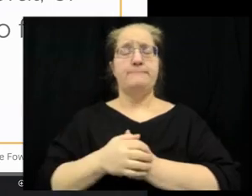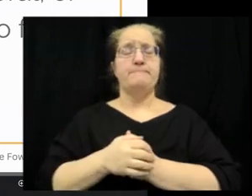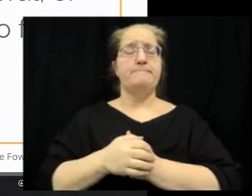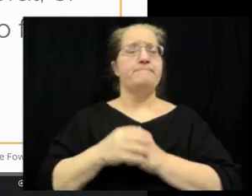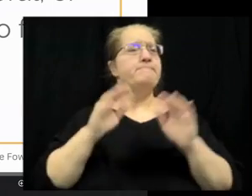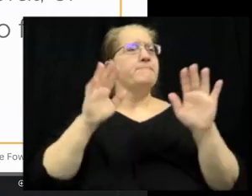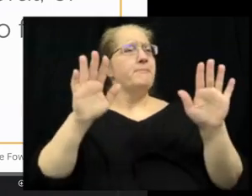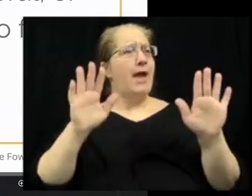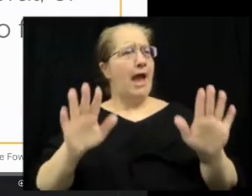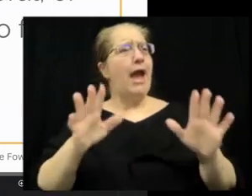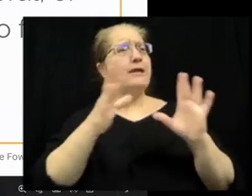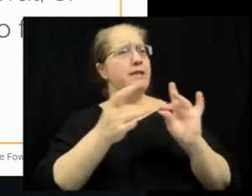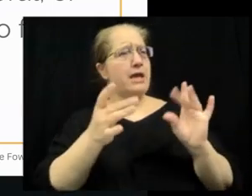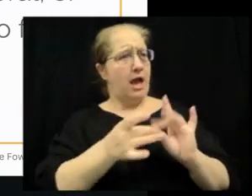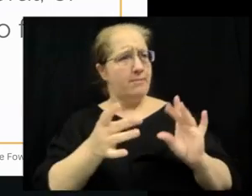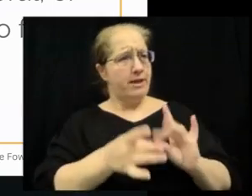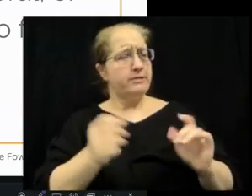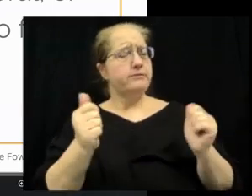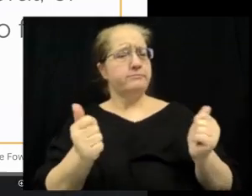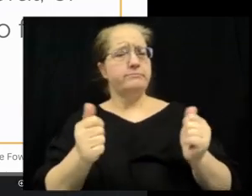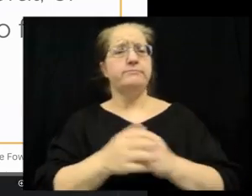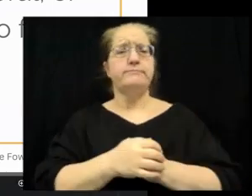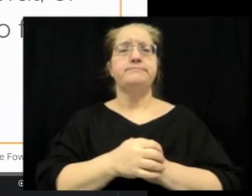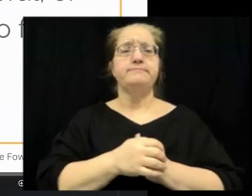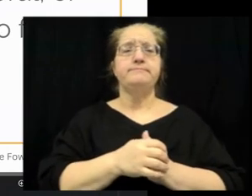Excellent, excellent, excellent.